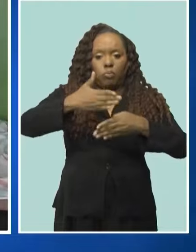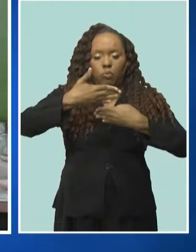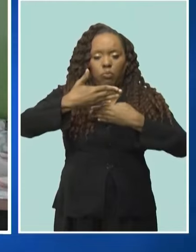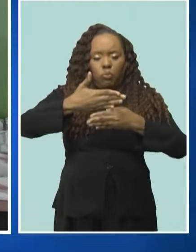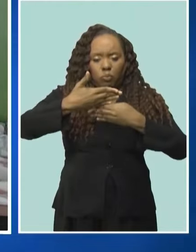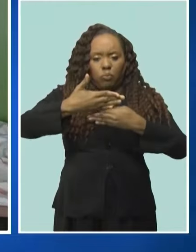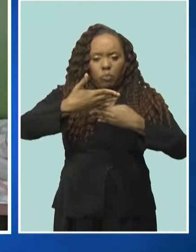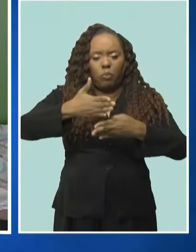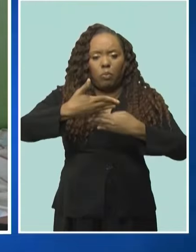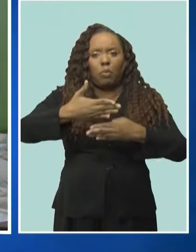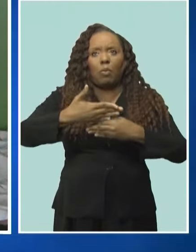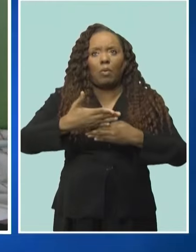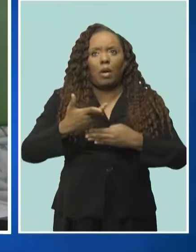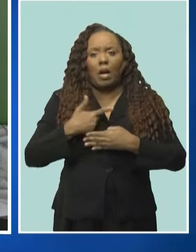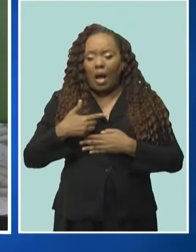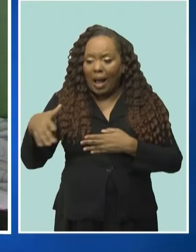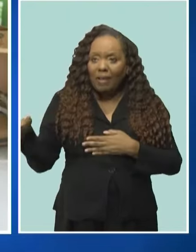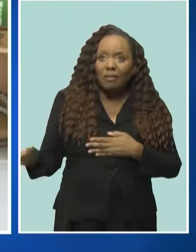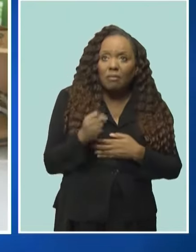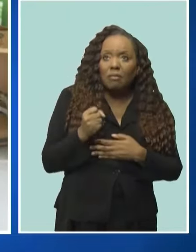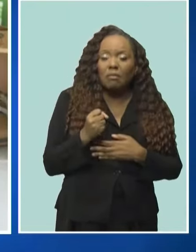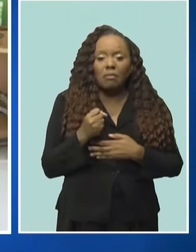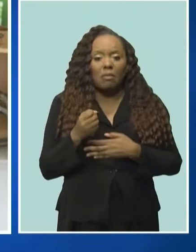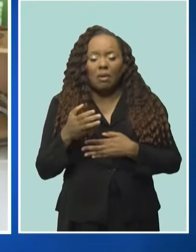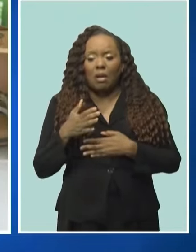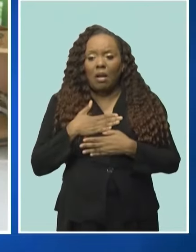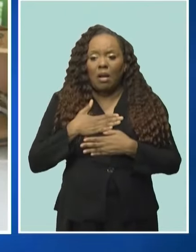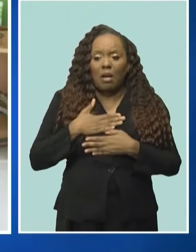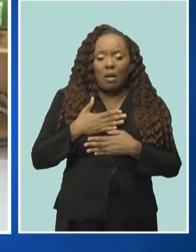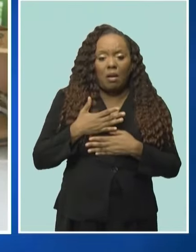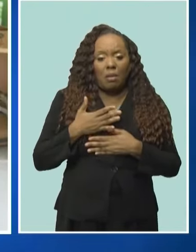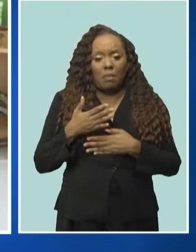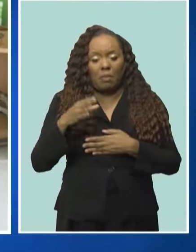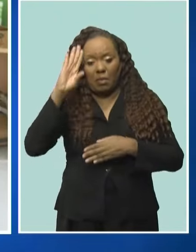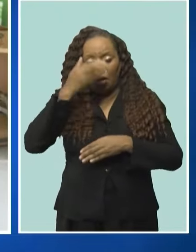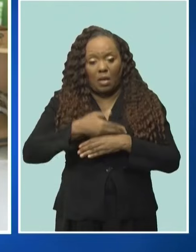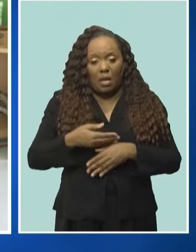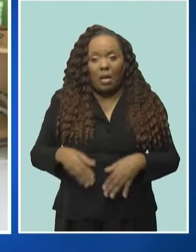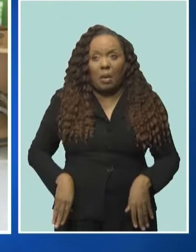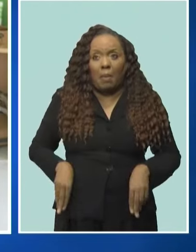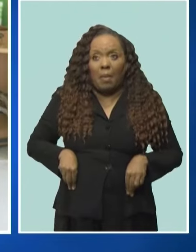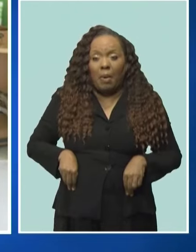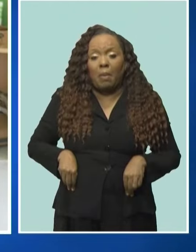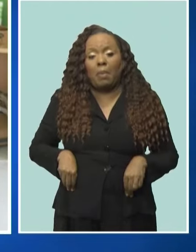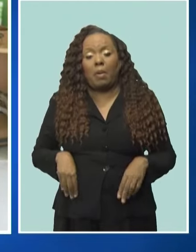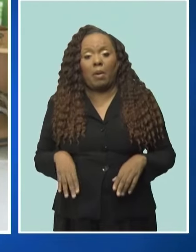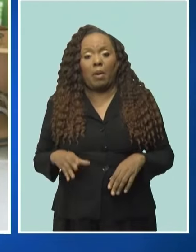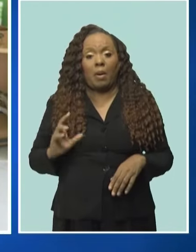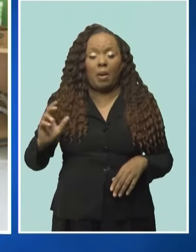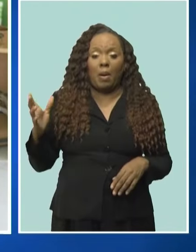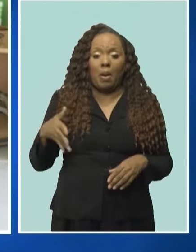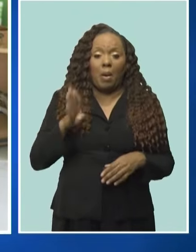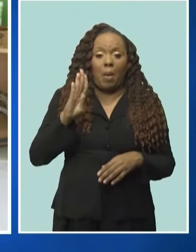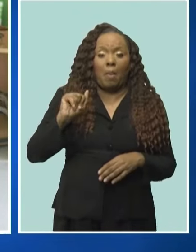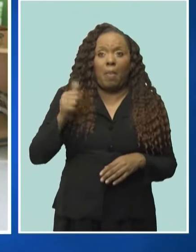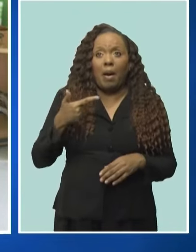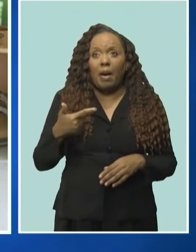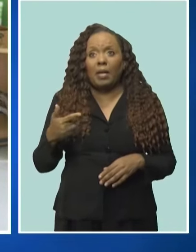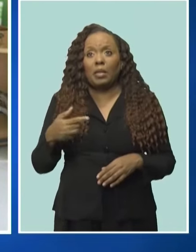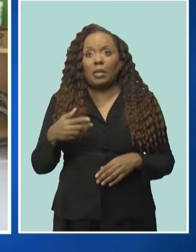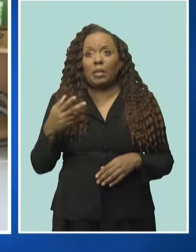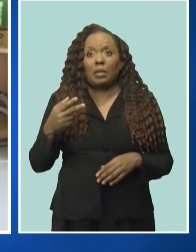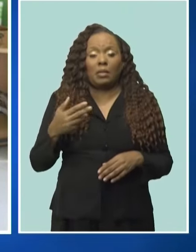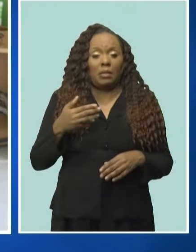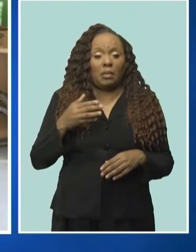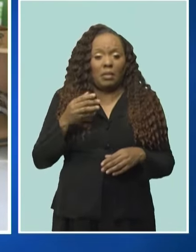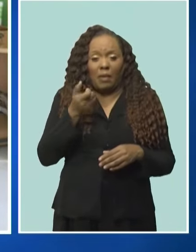just grab a book bag, make sure I get his pampers, his wipes, 2 outfits, and then I run up my mom. And this